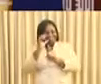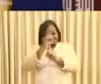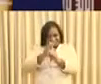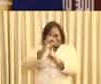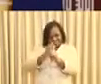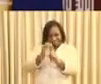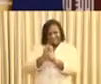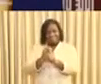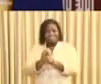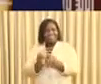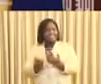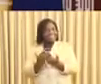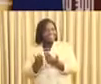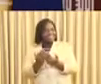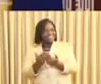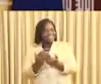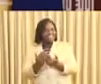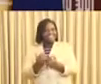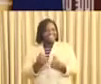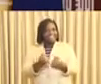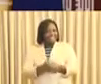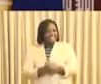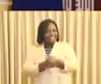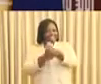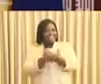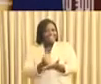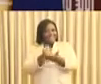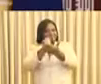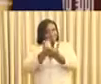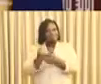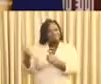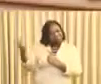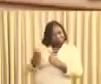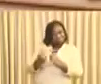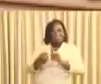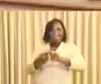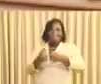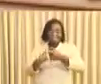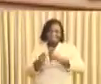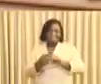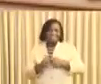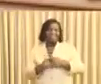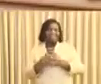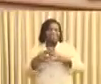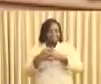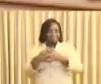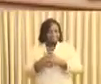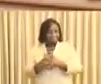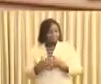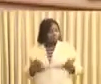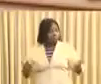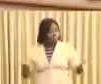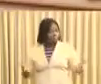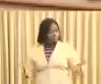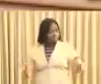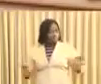have received from a friendly foreign nation. So let us, on our part, continue to